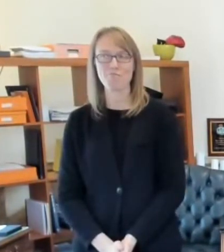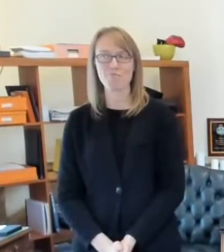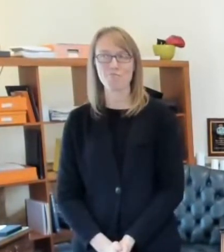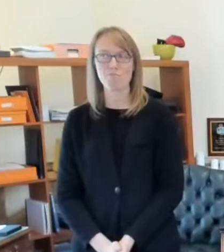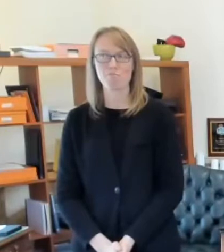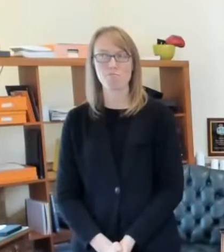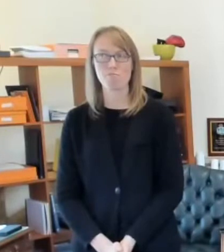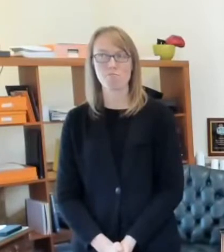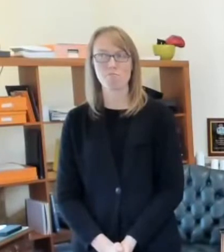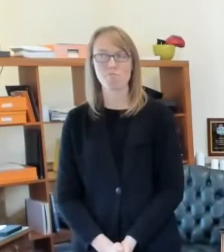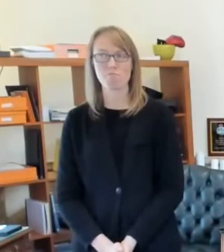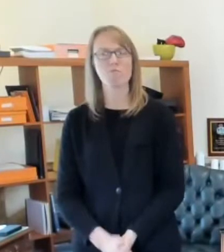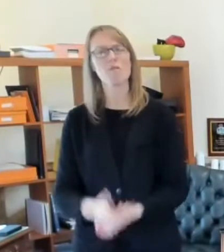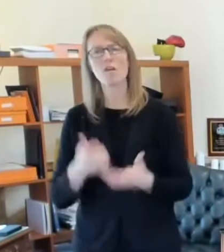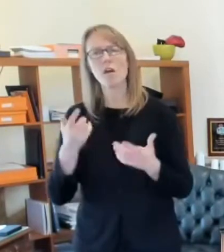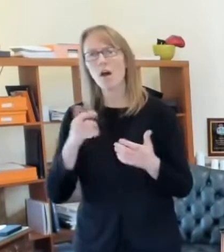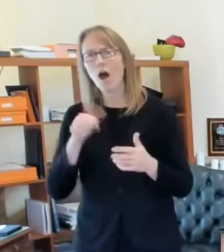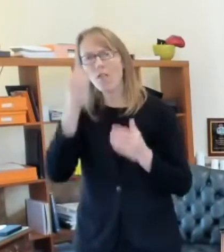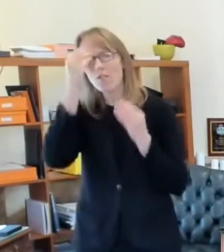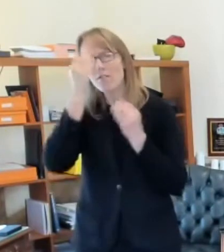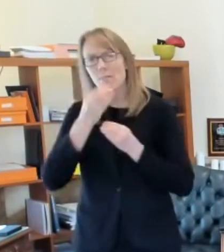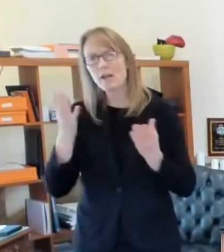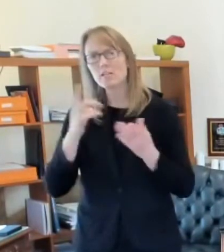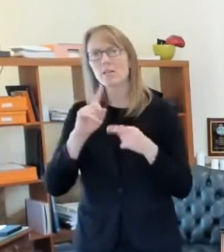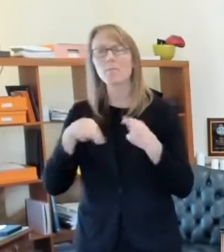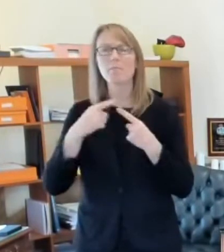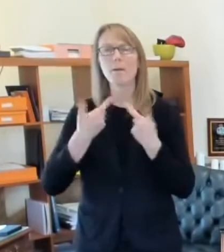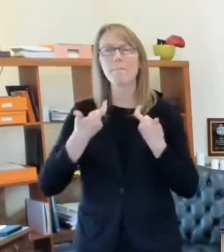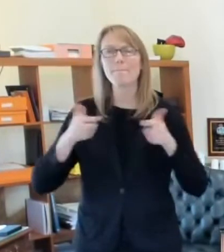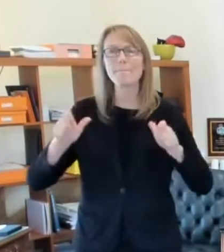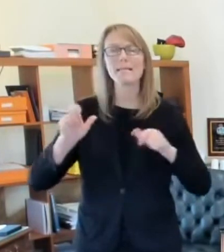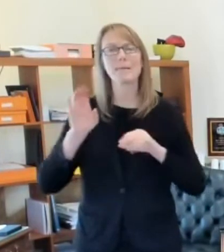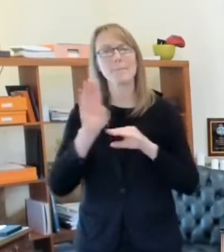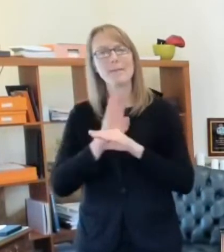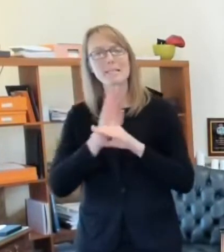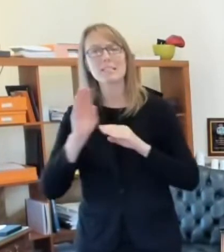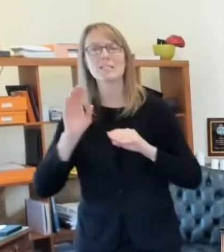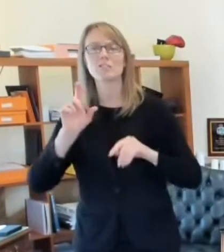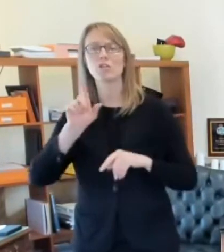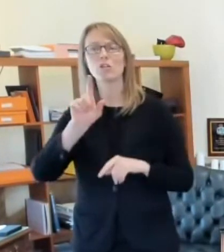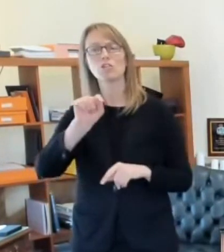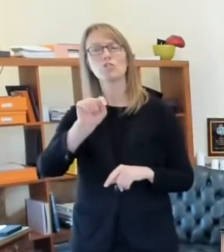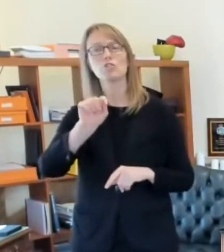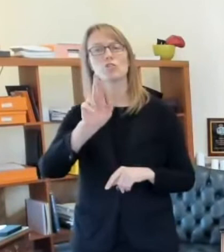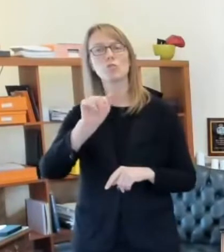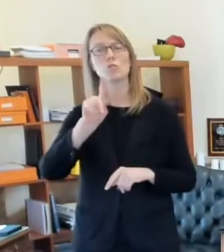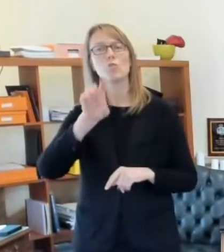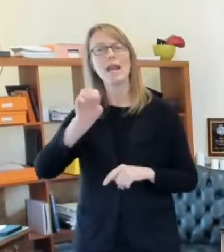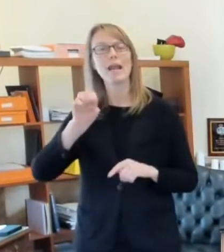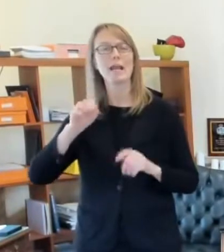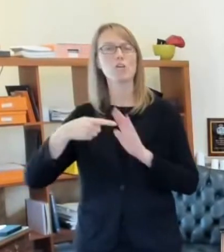conventions, traveling trade shows, those sorts of events being allowed to happen in, quote, the foreseeable future.